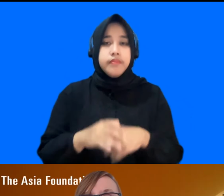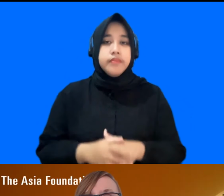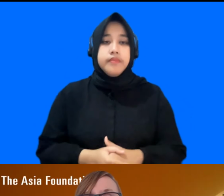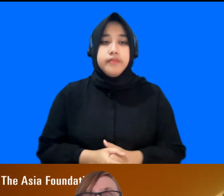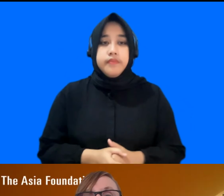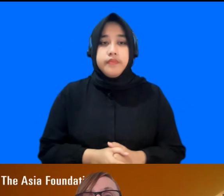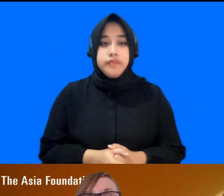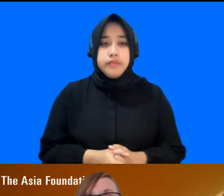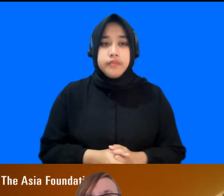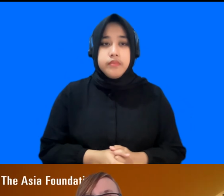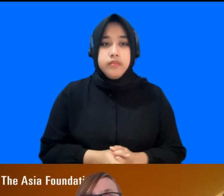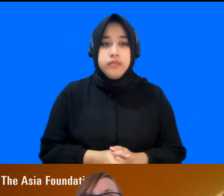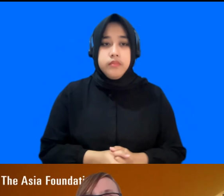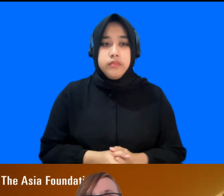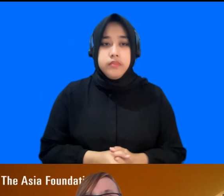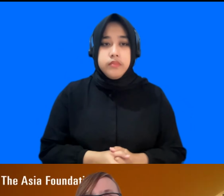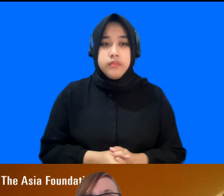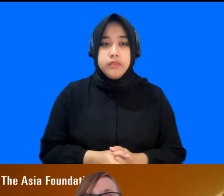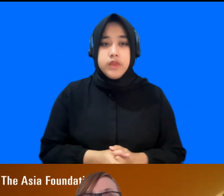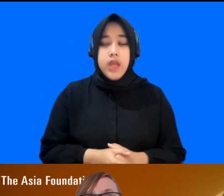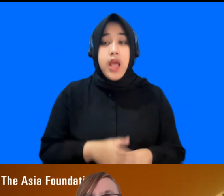Arteche in Samar.